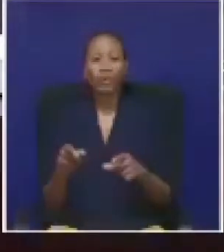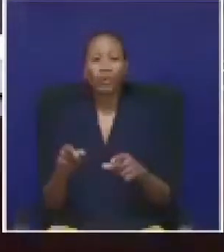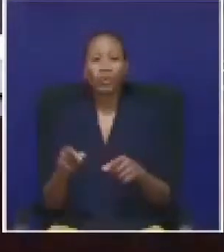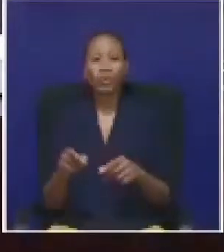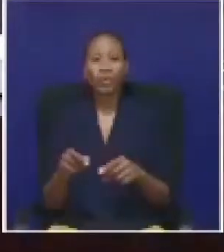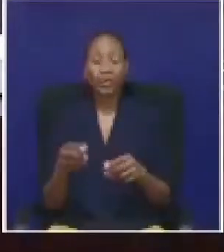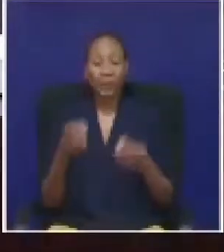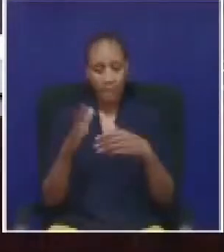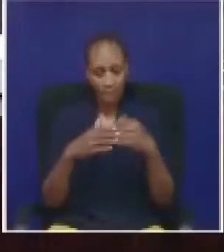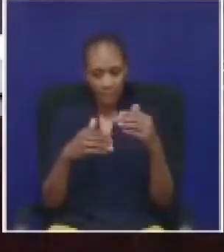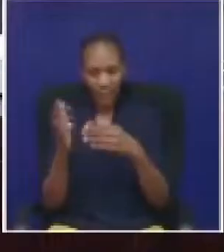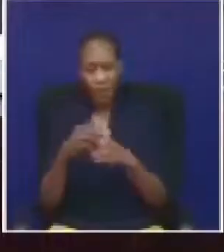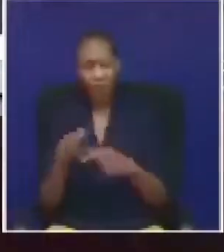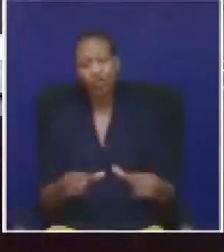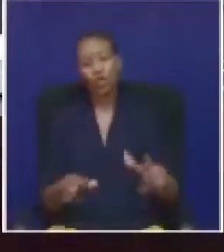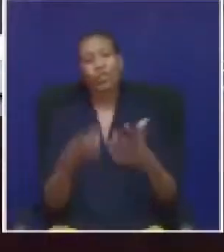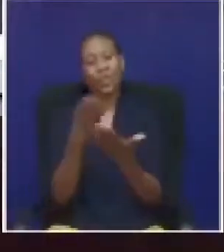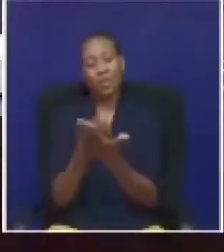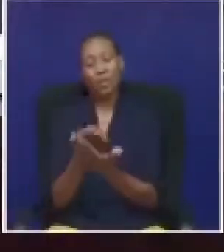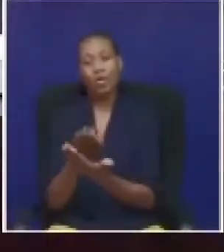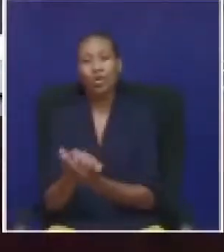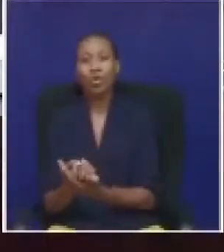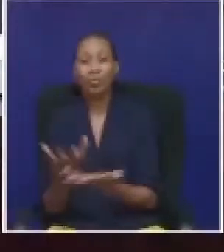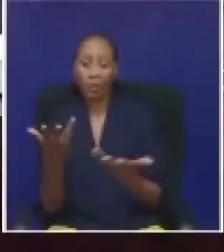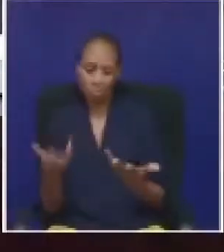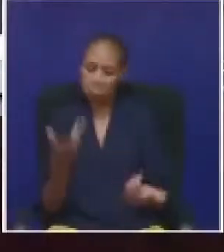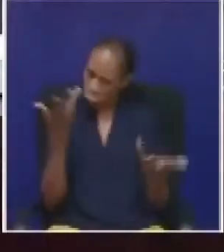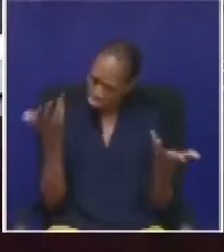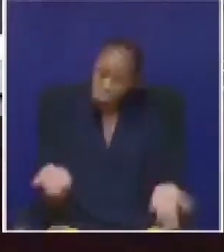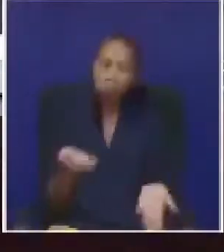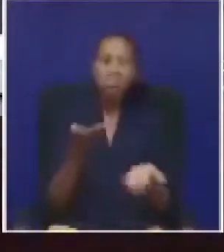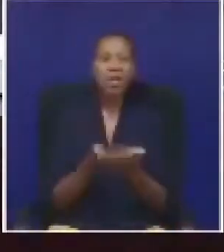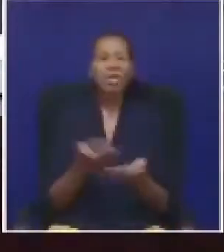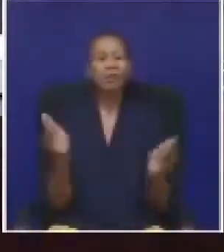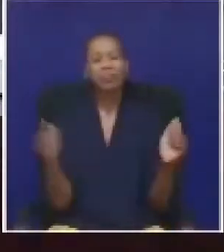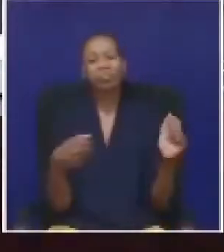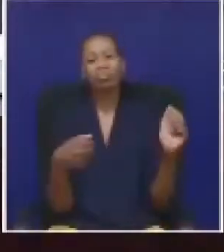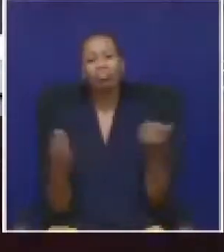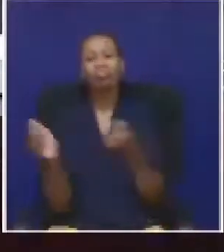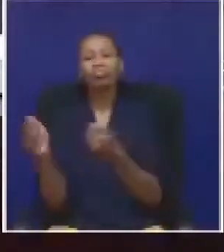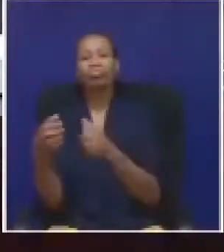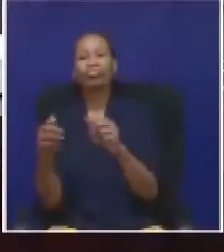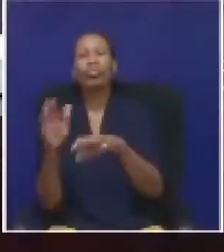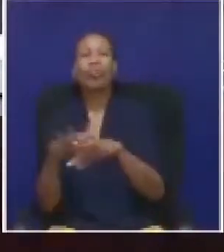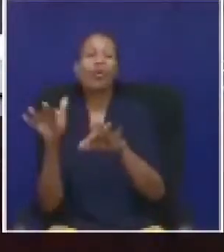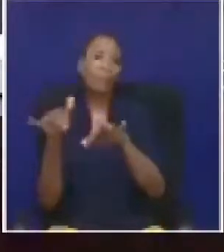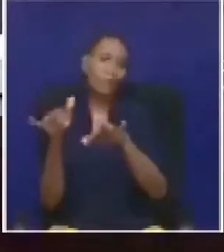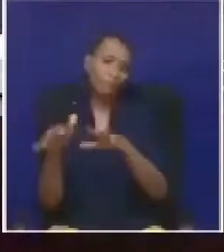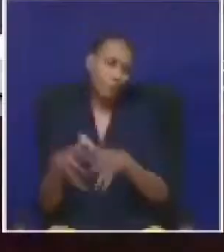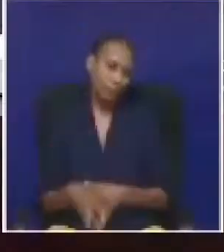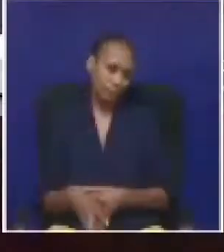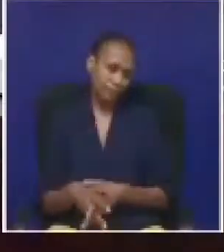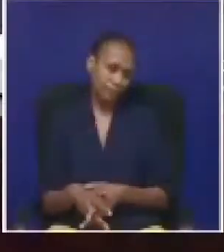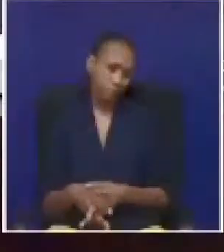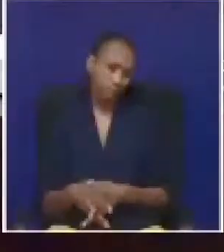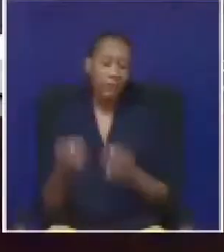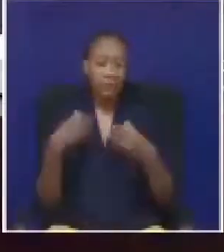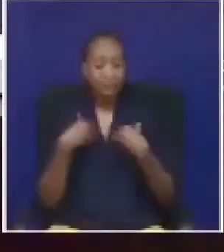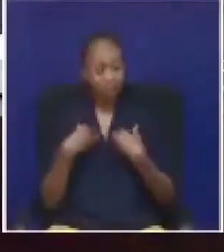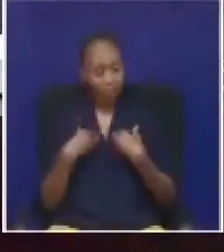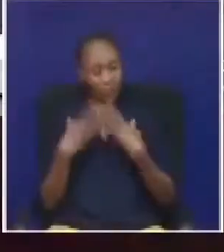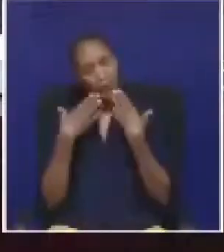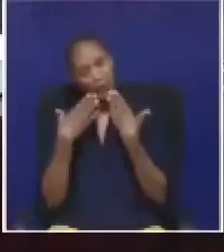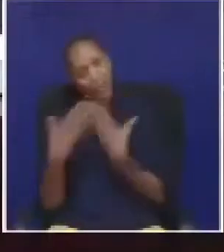and strengthen local economies to create sustainable employment opportunities. I thank